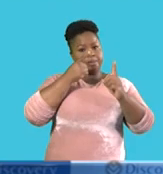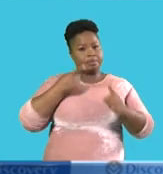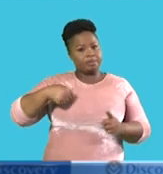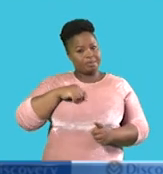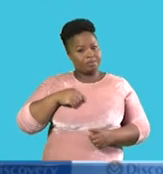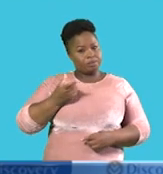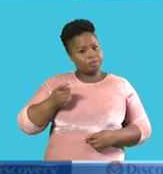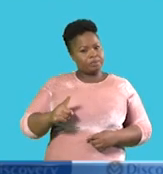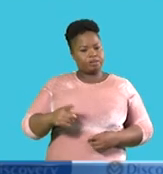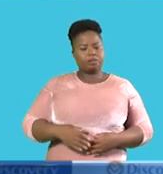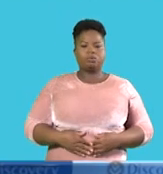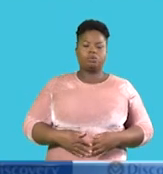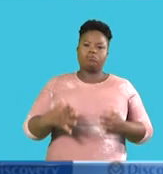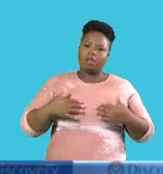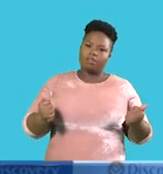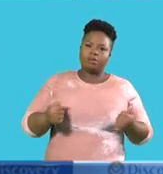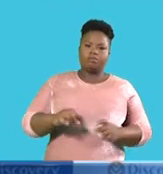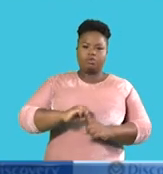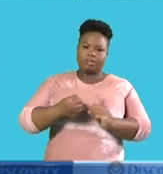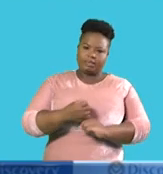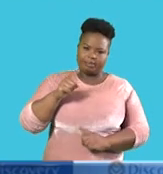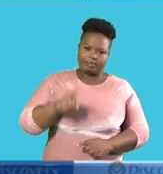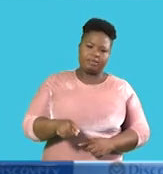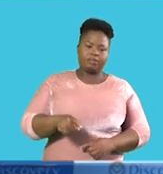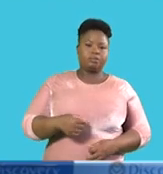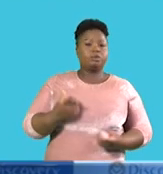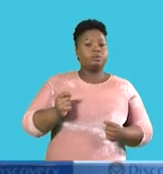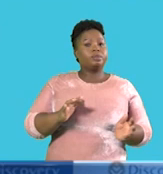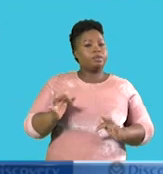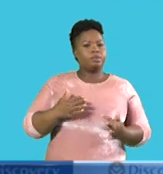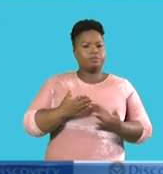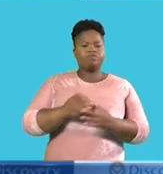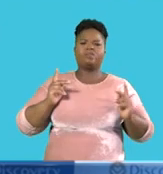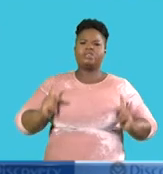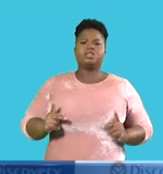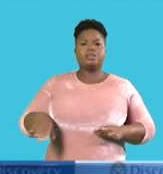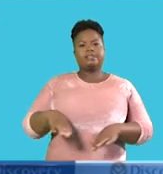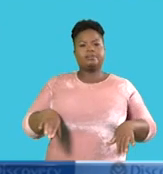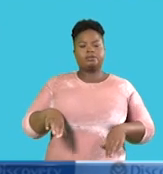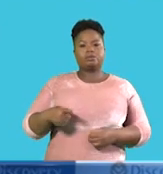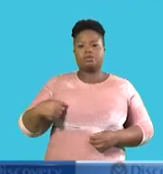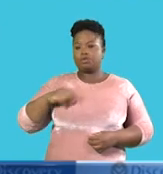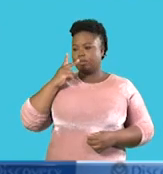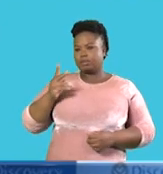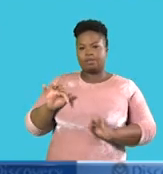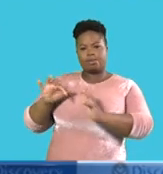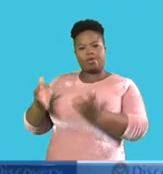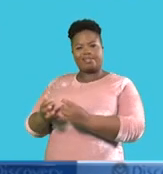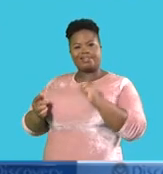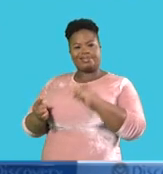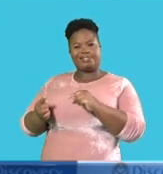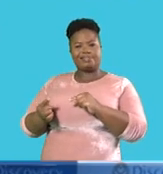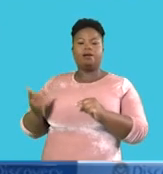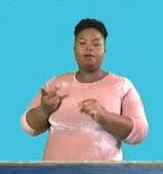to build a healthier society, and we do that through a physical activity, and we see a ball as integral to